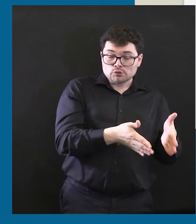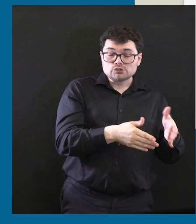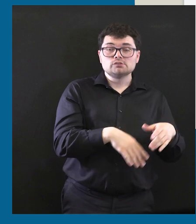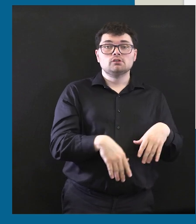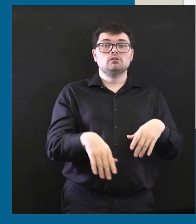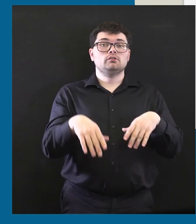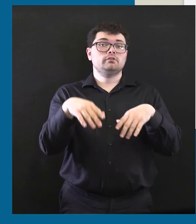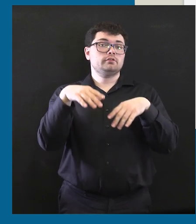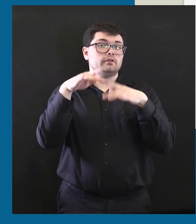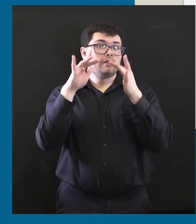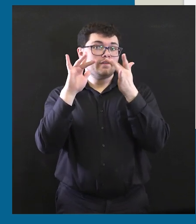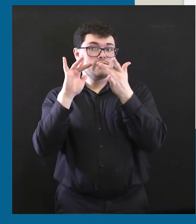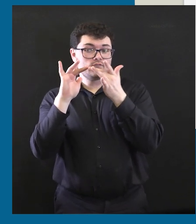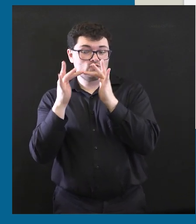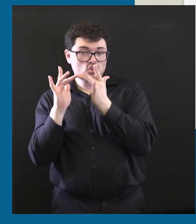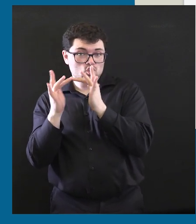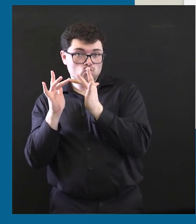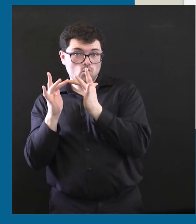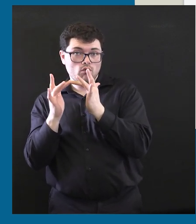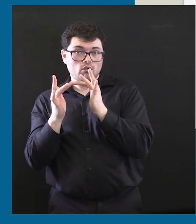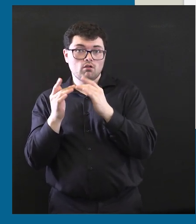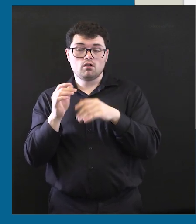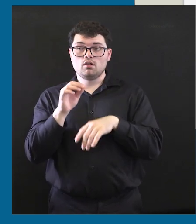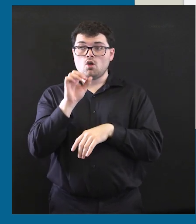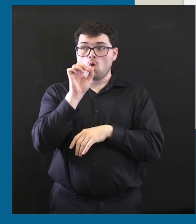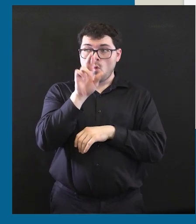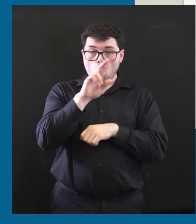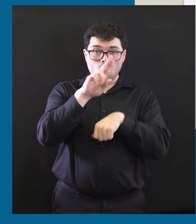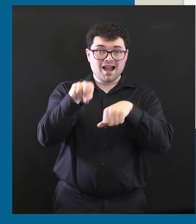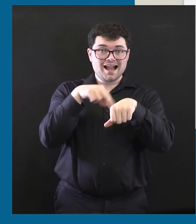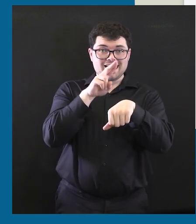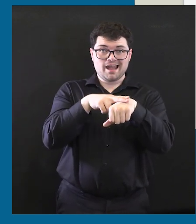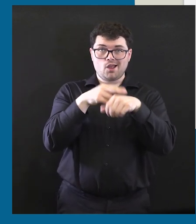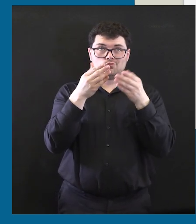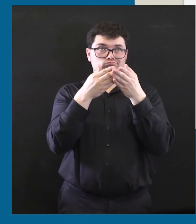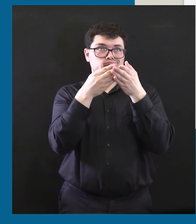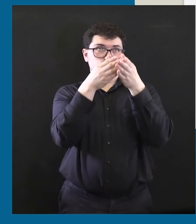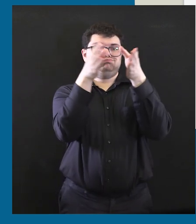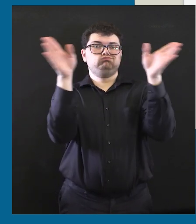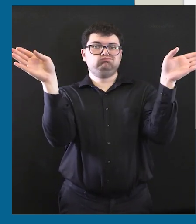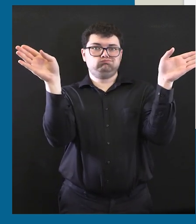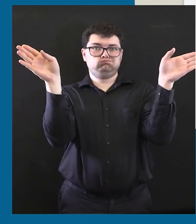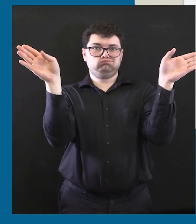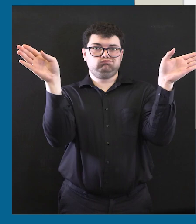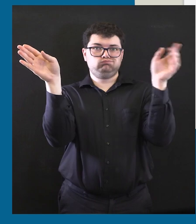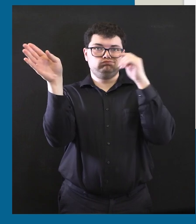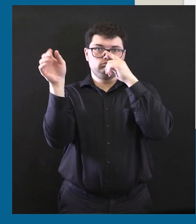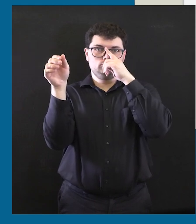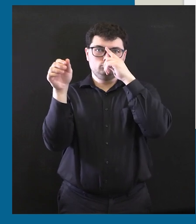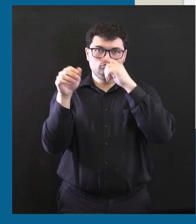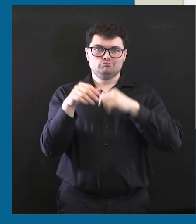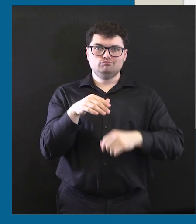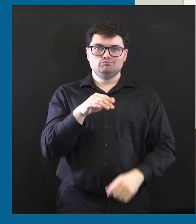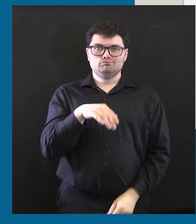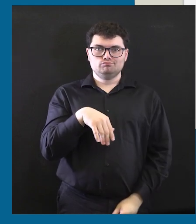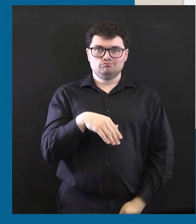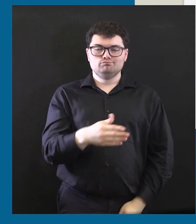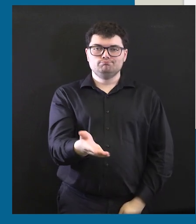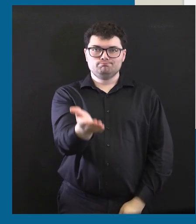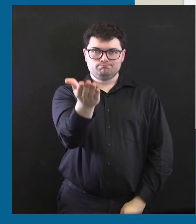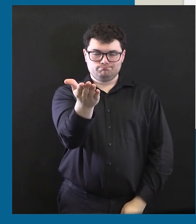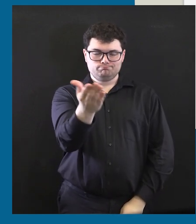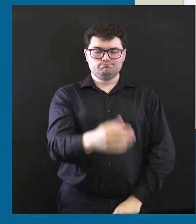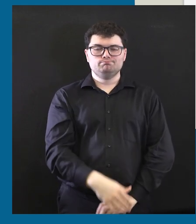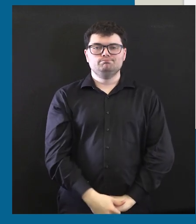if it's an in-person event, if it's a virtual event, or if it's a national event that anyone can attend.